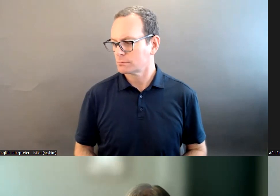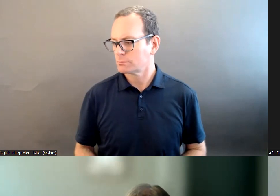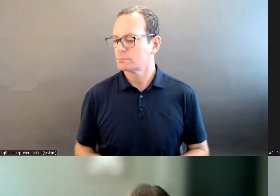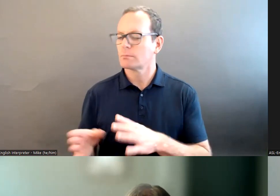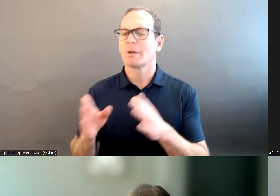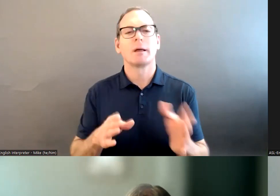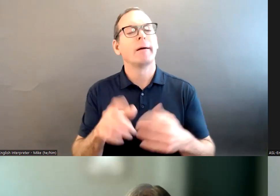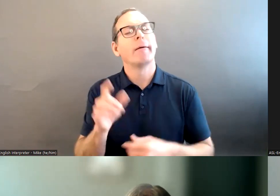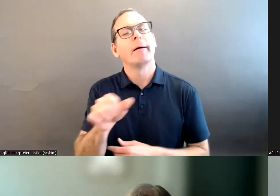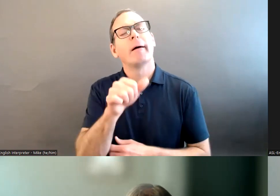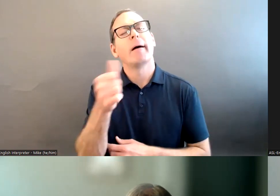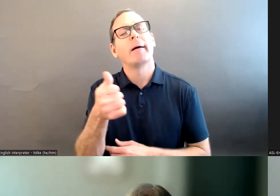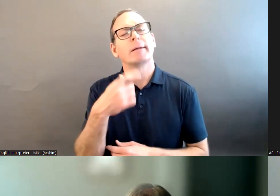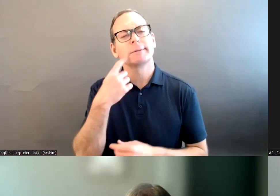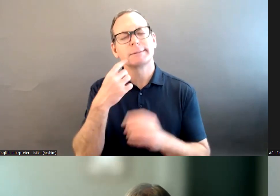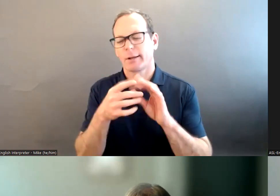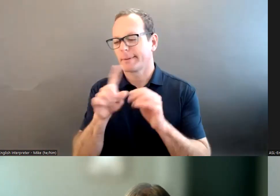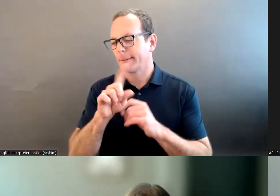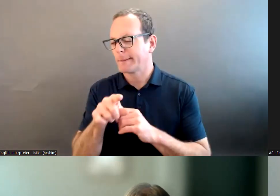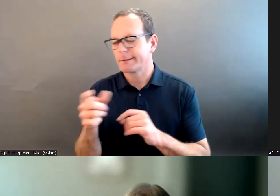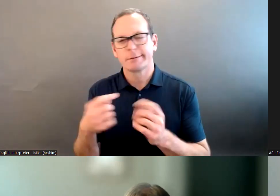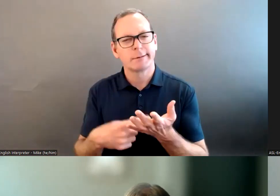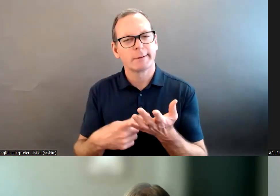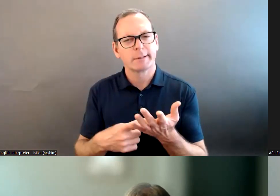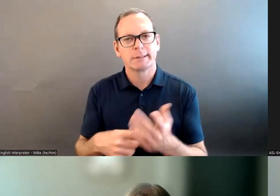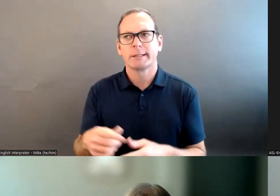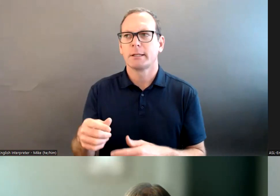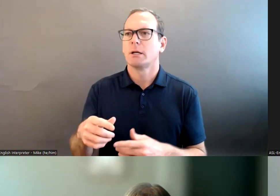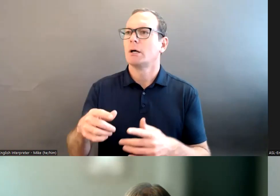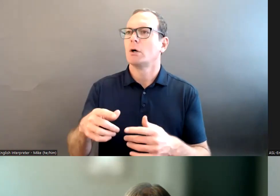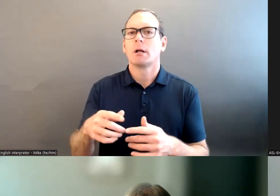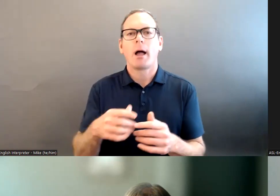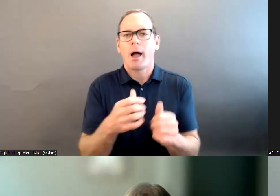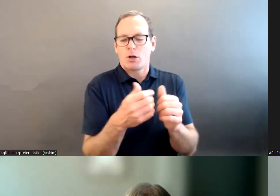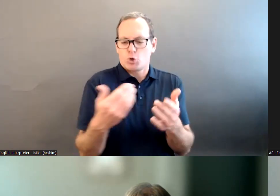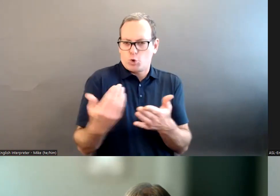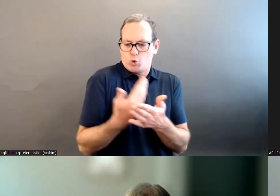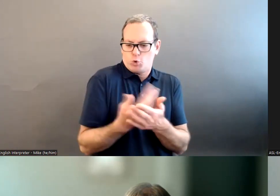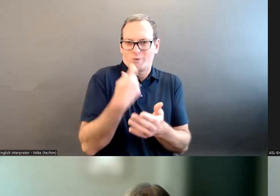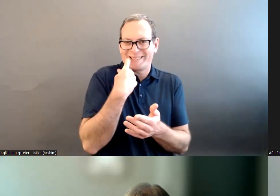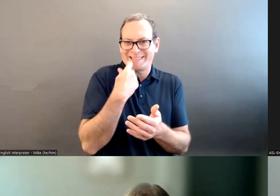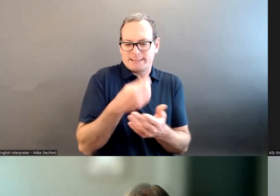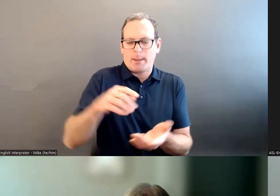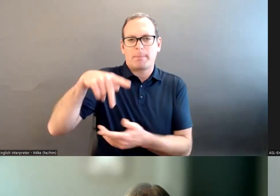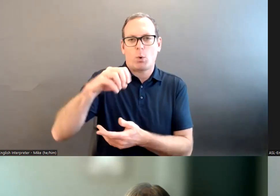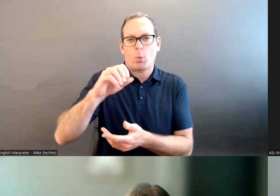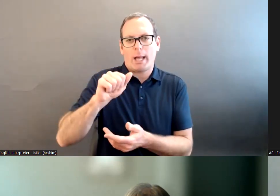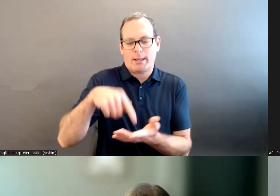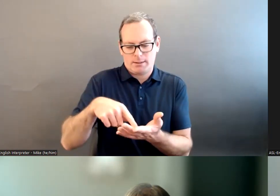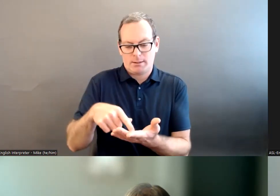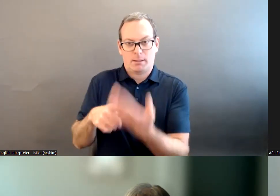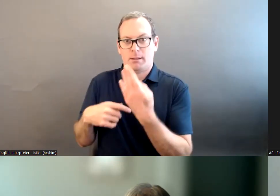the most current power of attorney, of course, is the one that's got the most up-to-date date. And a few people had said, well, what if family